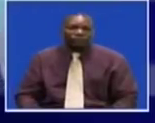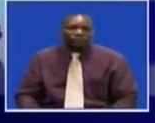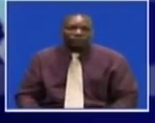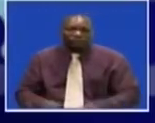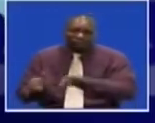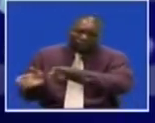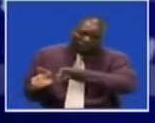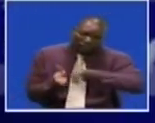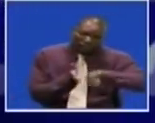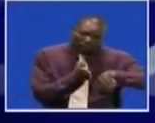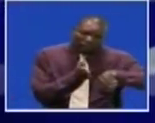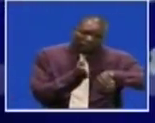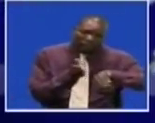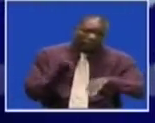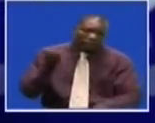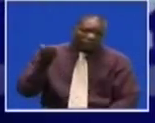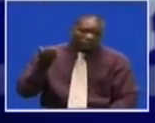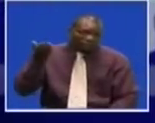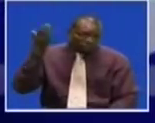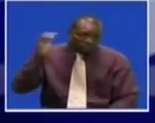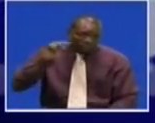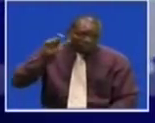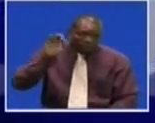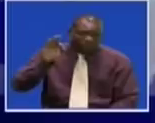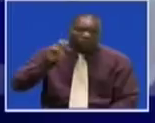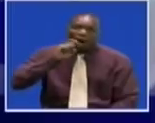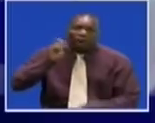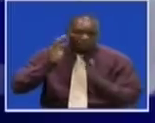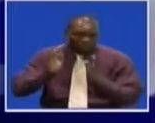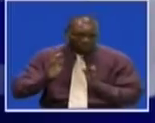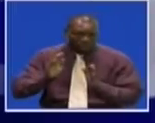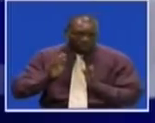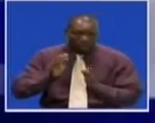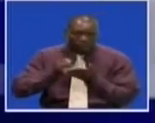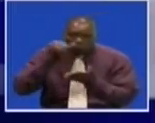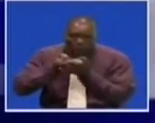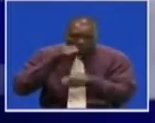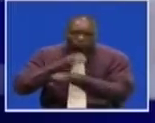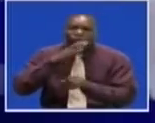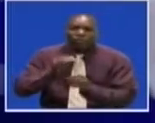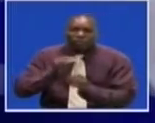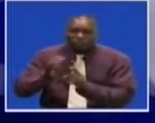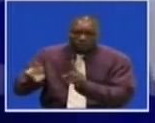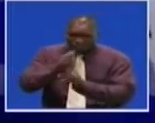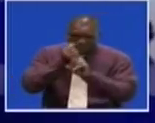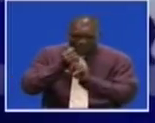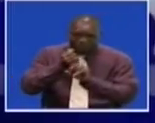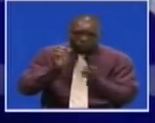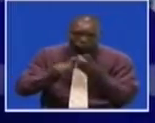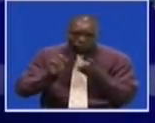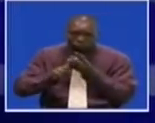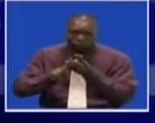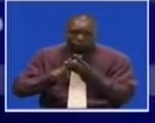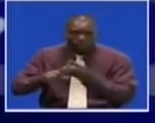The Drug Enforcement Commission has charged and arrested former Zambia Air Force ZAF Commander Lieutenant General Eric Chimese for